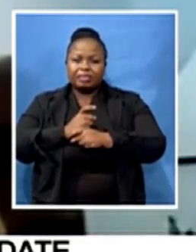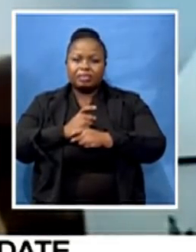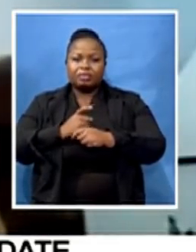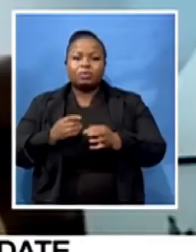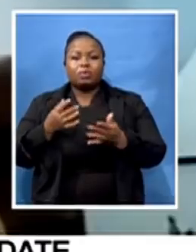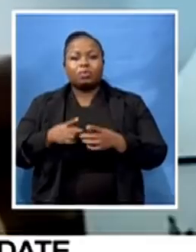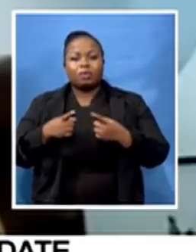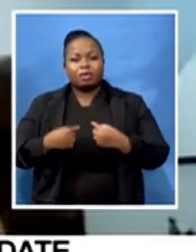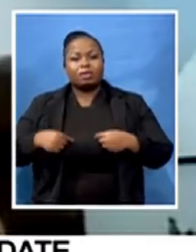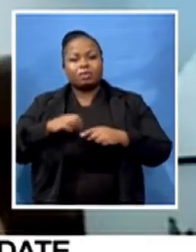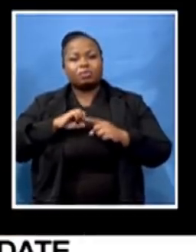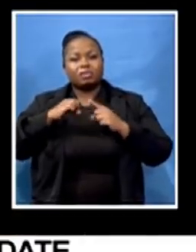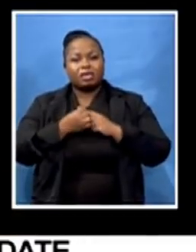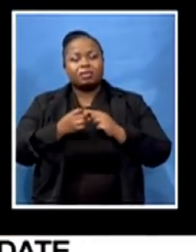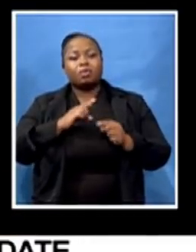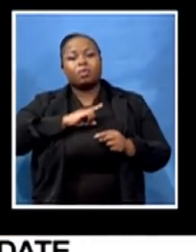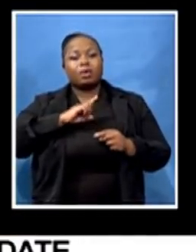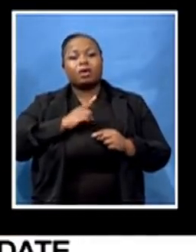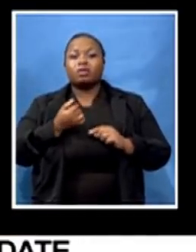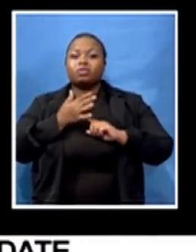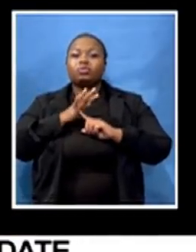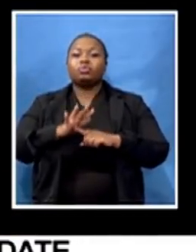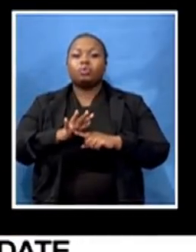reveals how driving poverty,